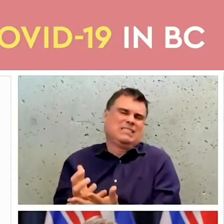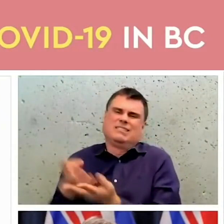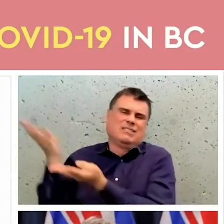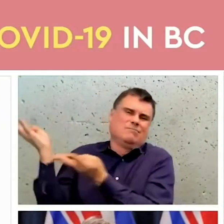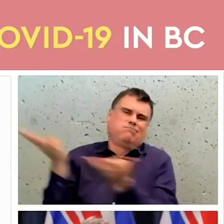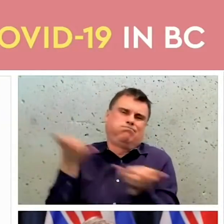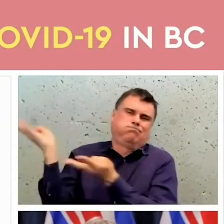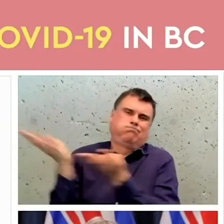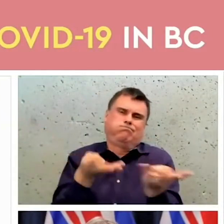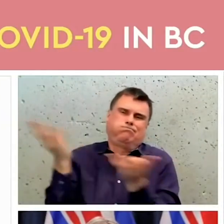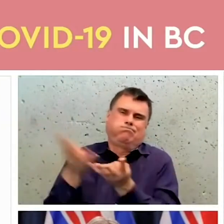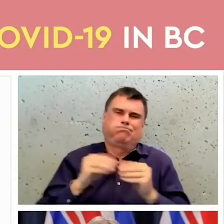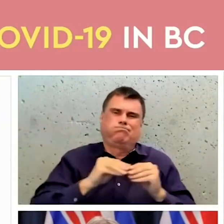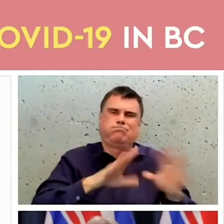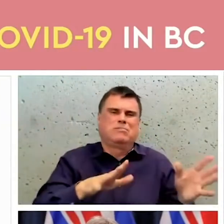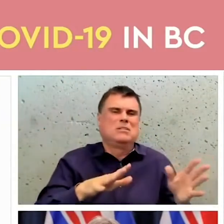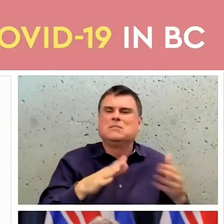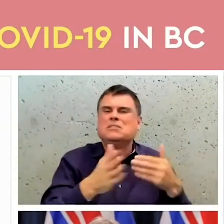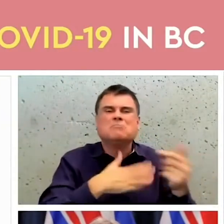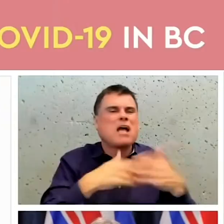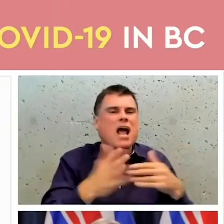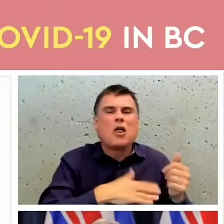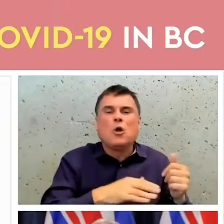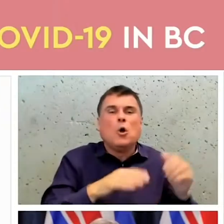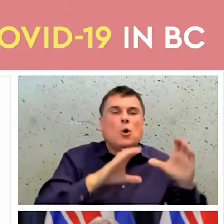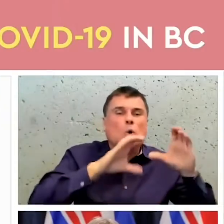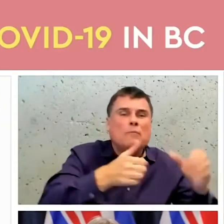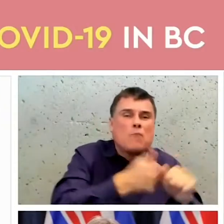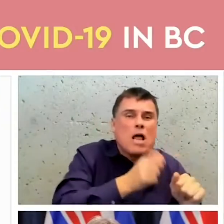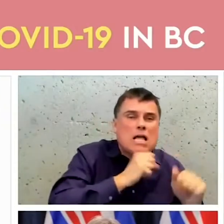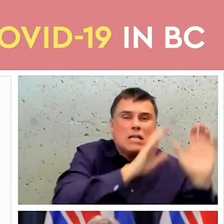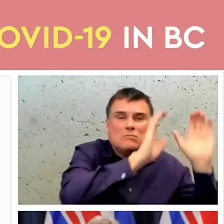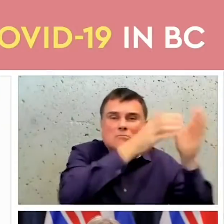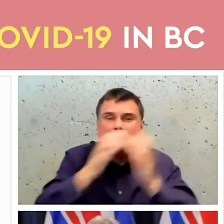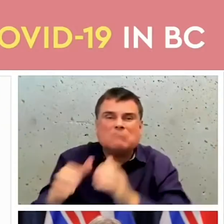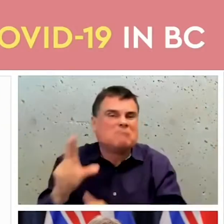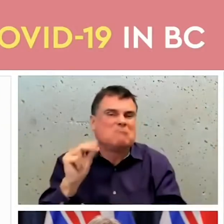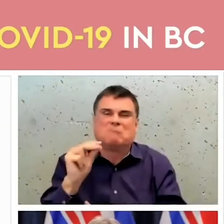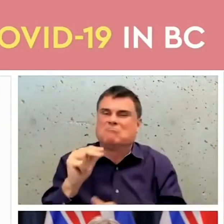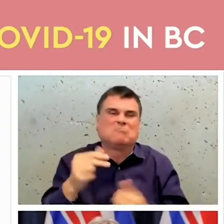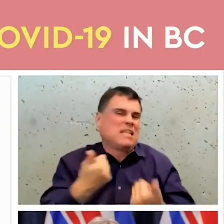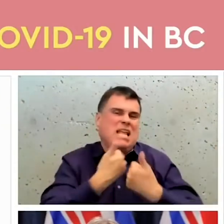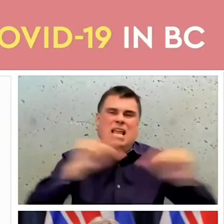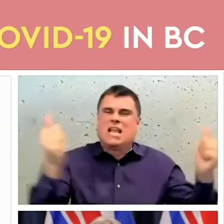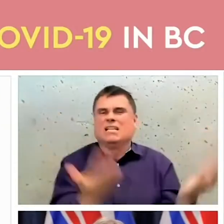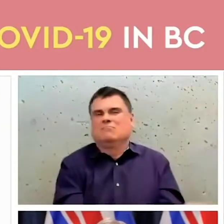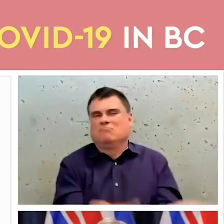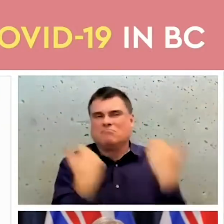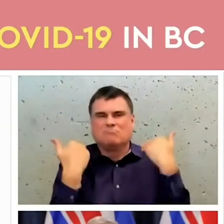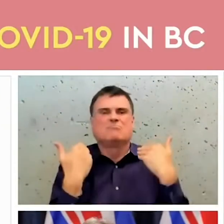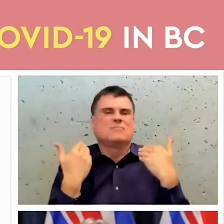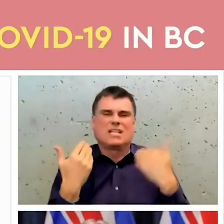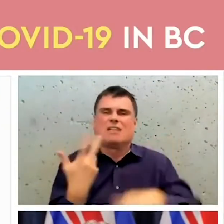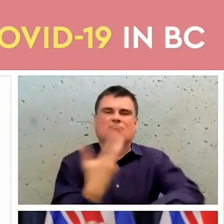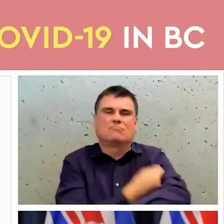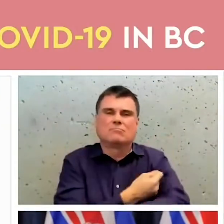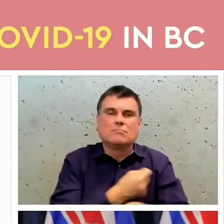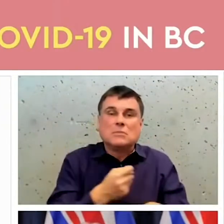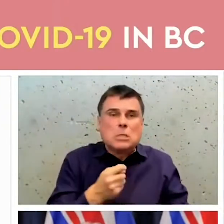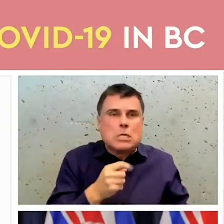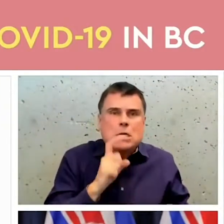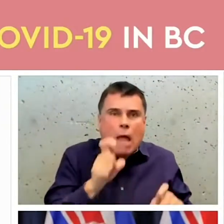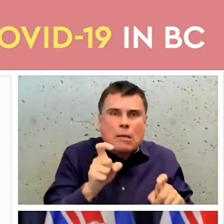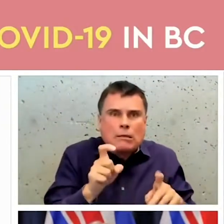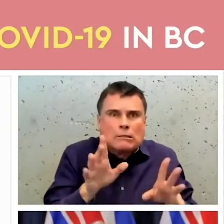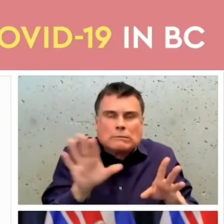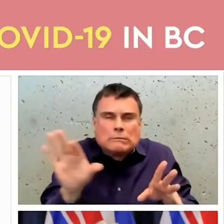as quickly as possible, and that's going to be far more help than trying to triage different subgroups to arrive in front